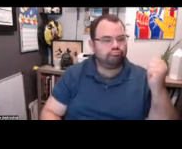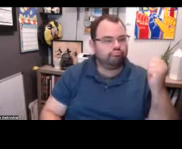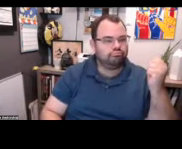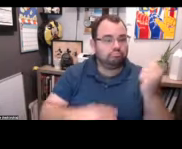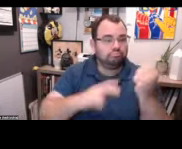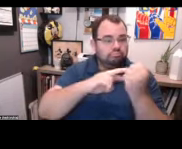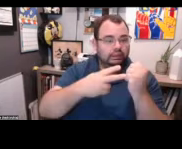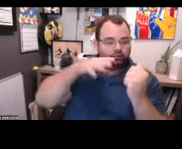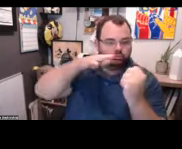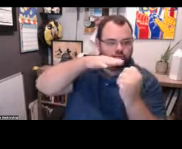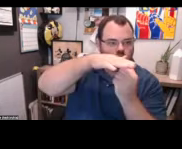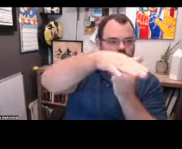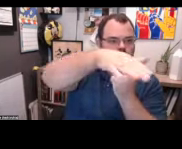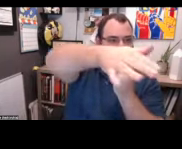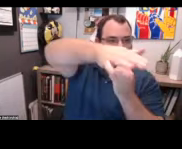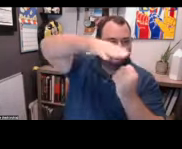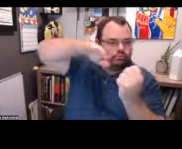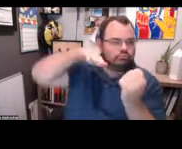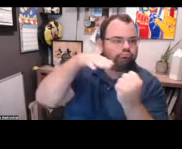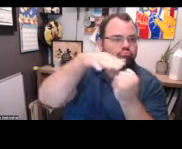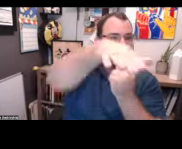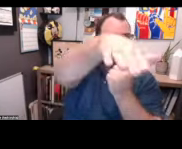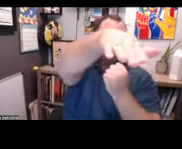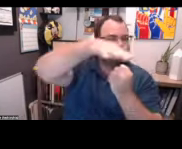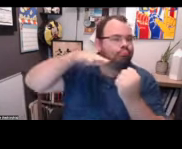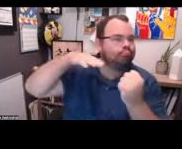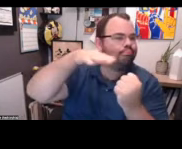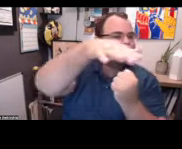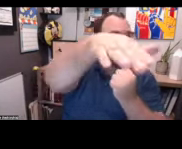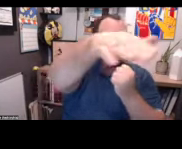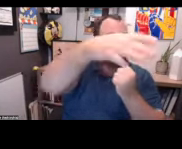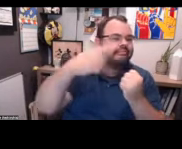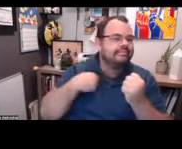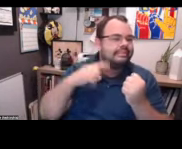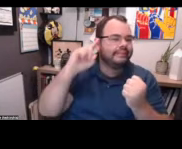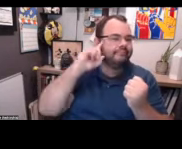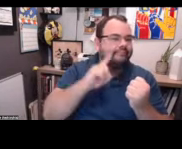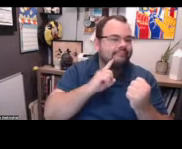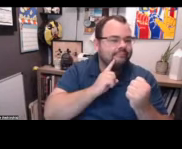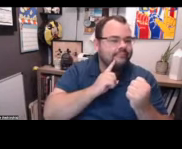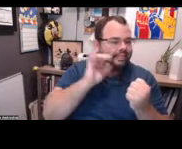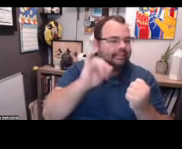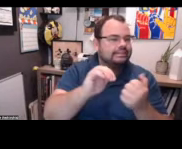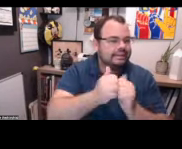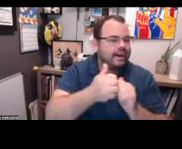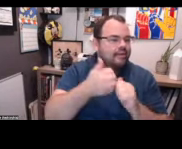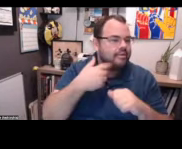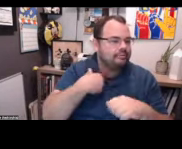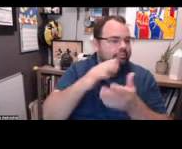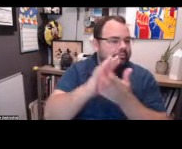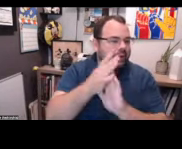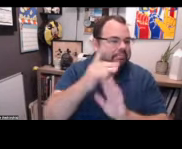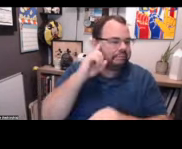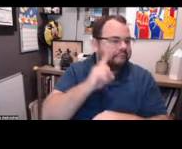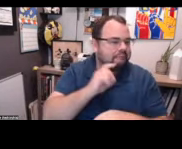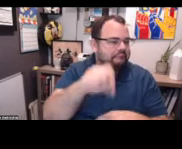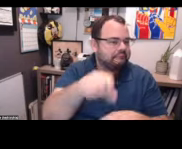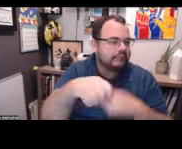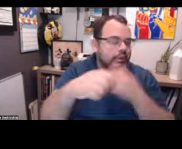You have it, but I don't. Those hair follicles are gone, means I just have this fluid moving back and forth, and